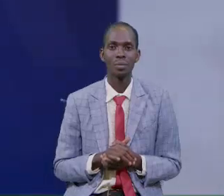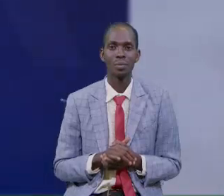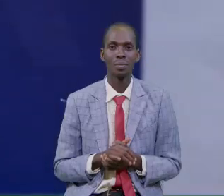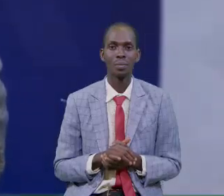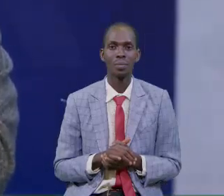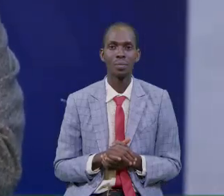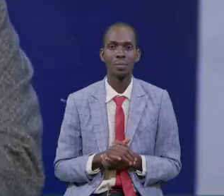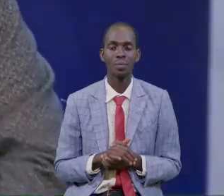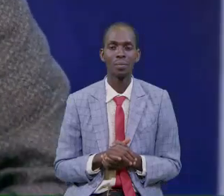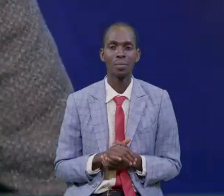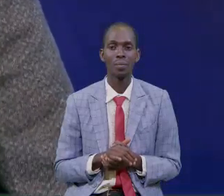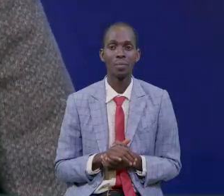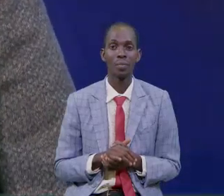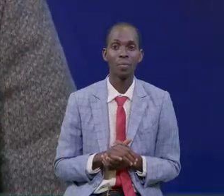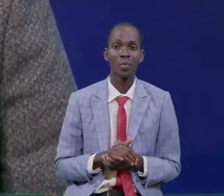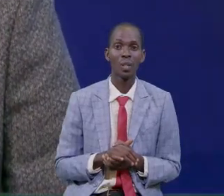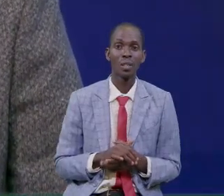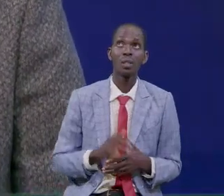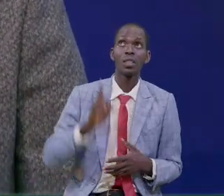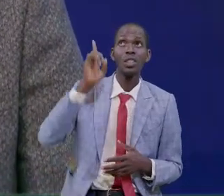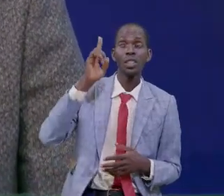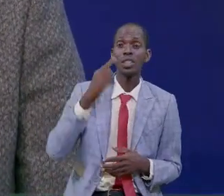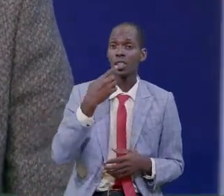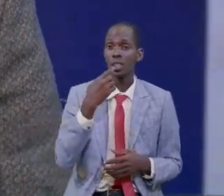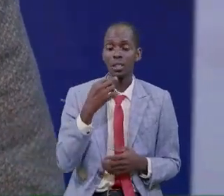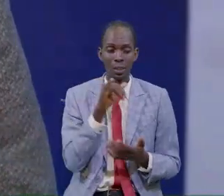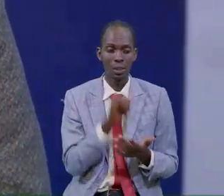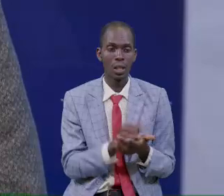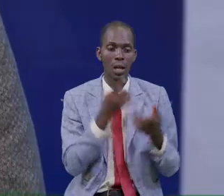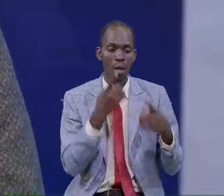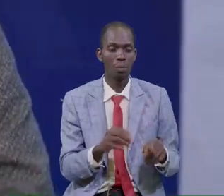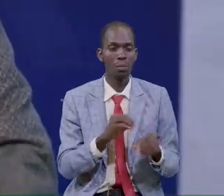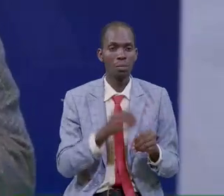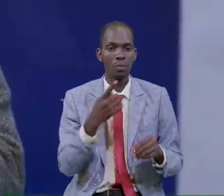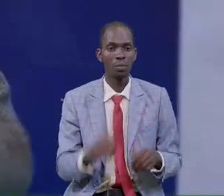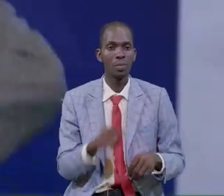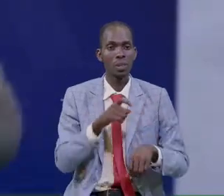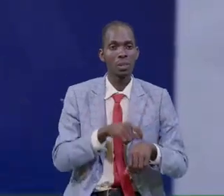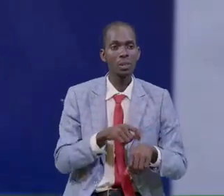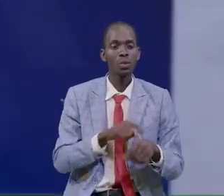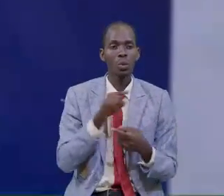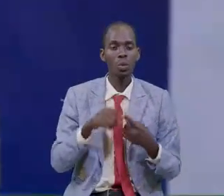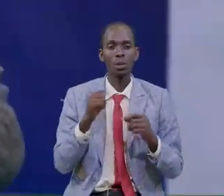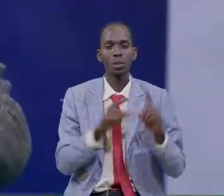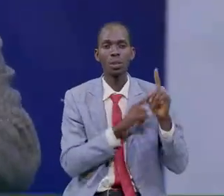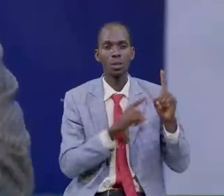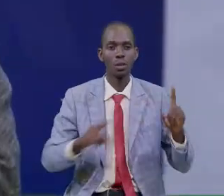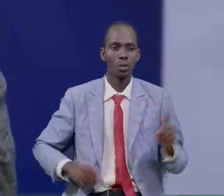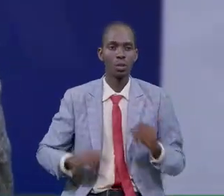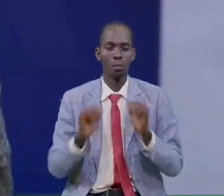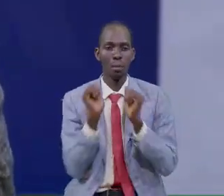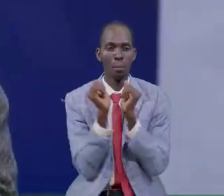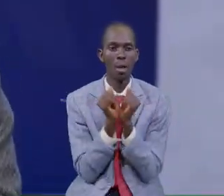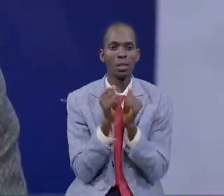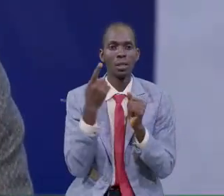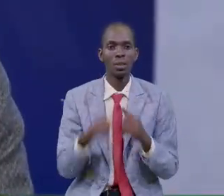It says that happens in the day that the Lord bindeth up the breach of